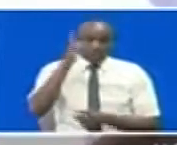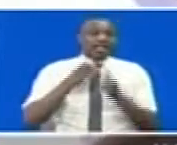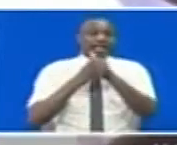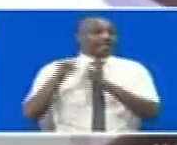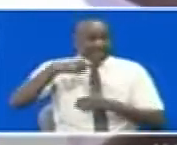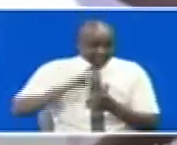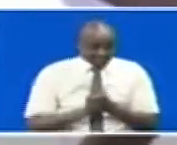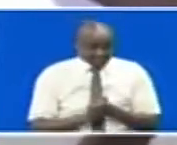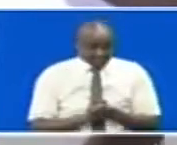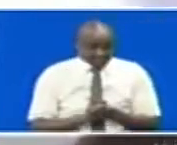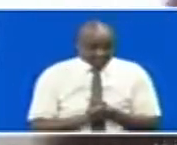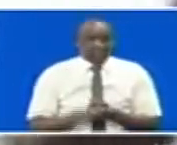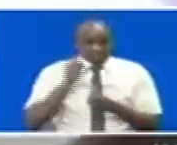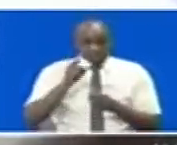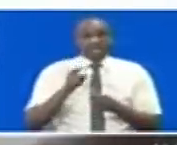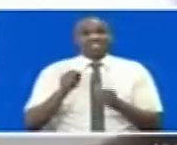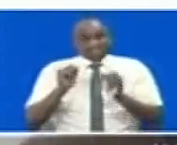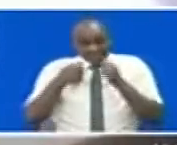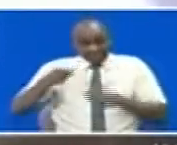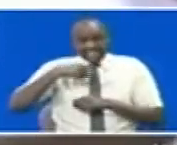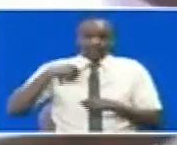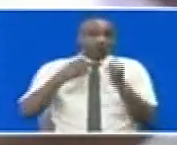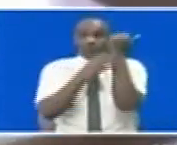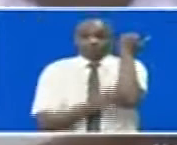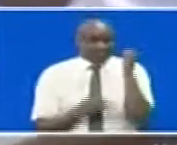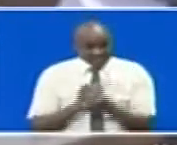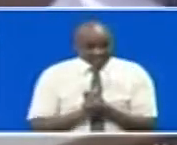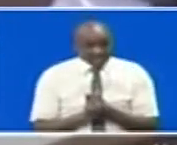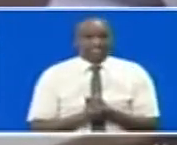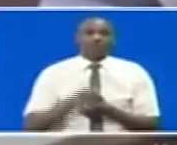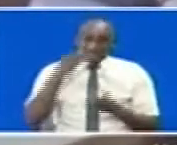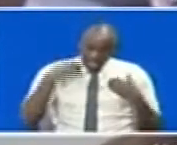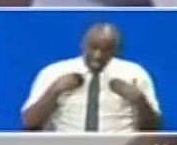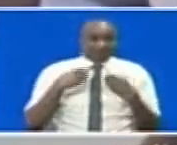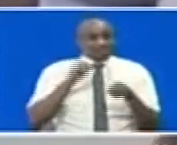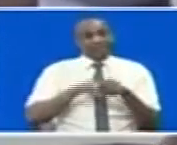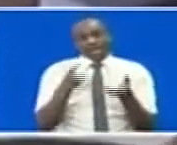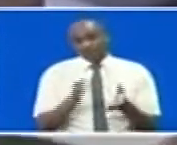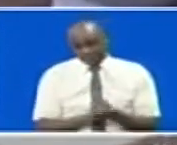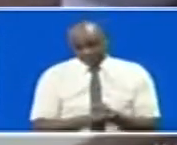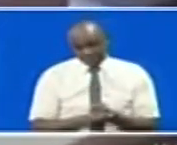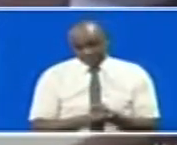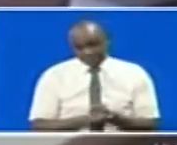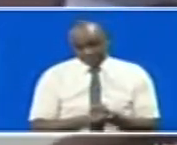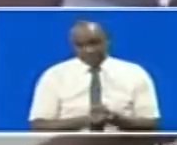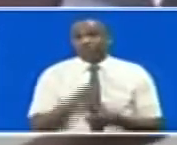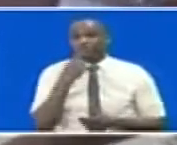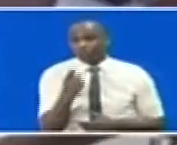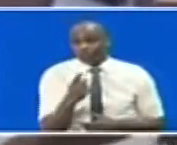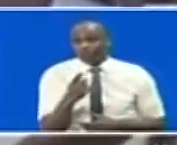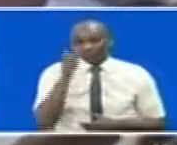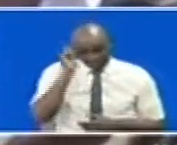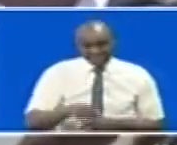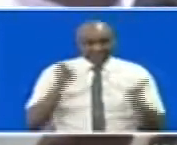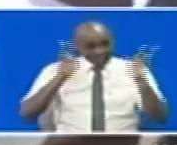itatuongoza, itatutoa katika hali ya umaskini ambayo tulio nao kwa wakati huu. Kwa hivyo tuwe